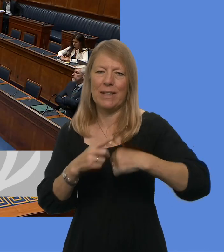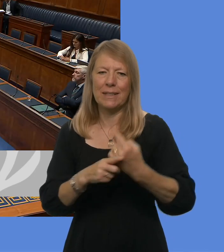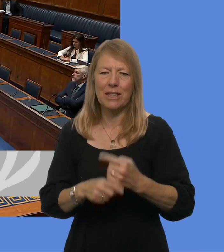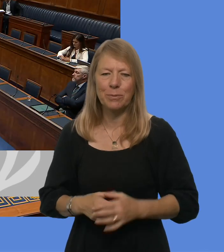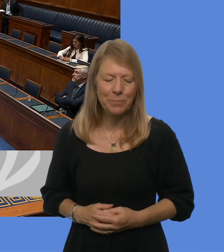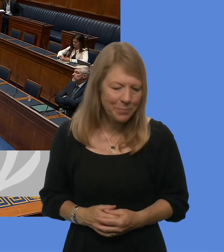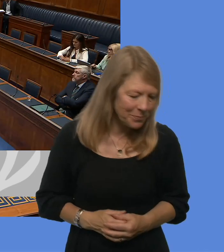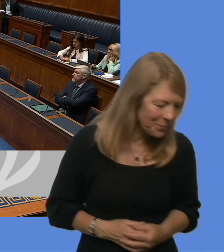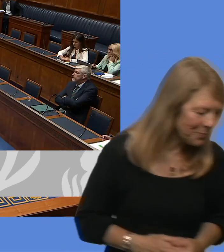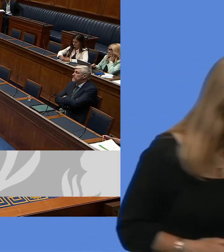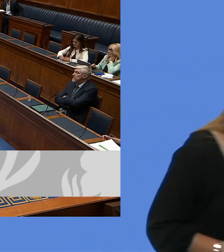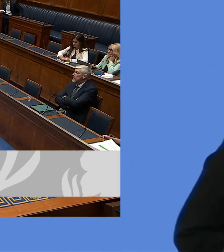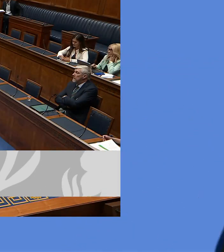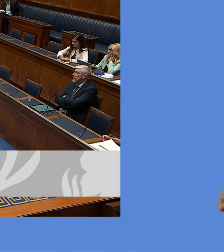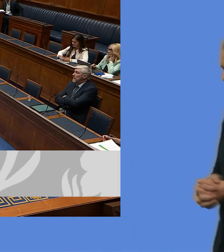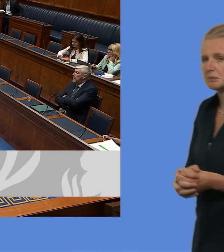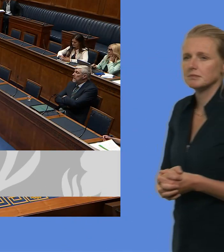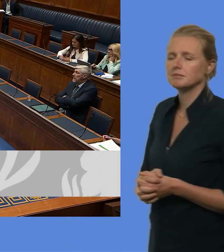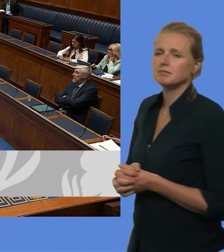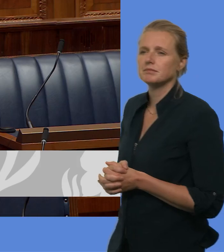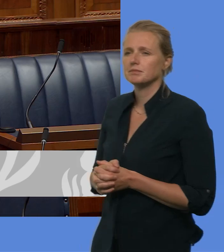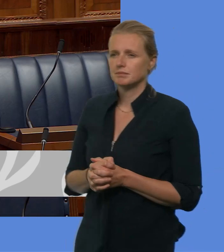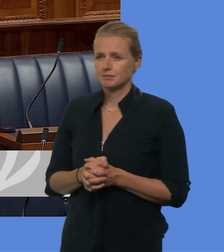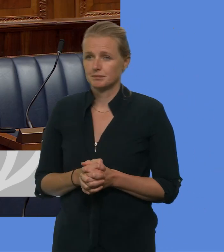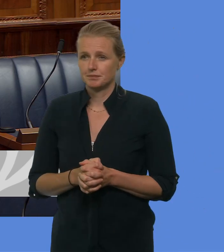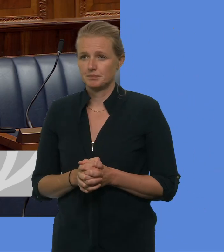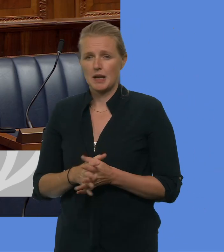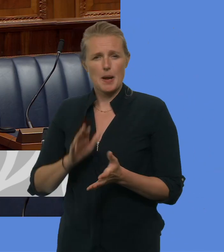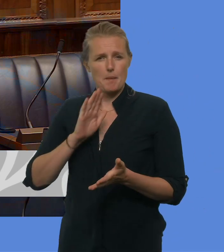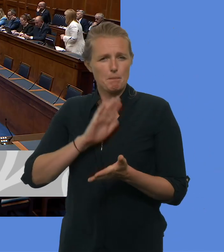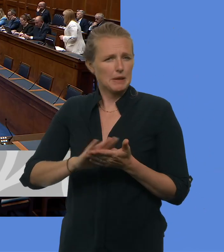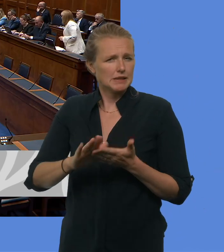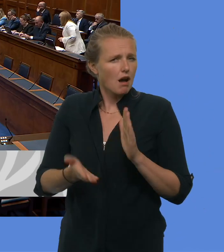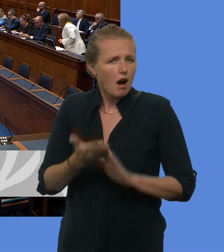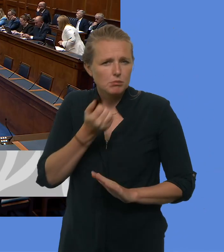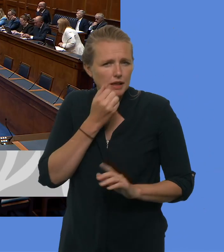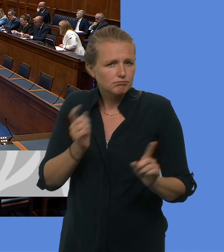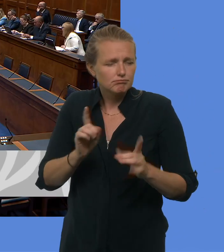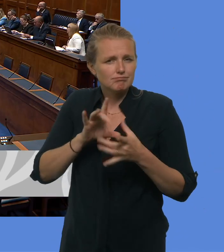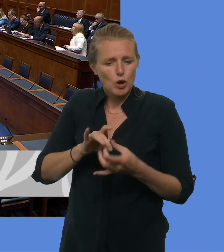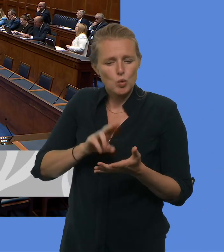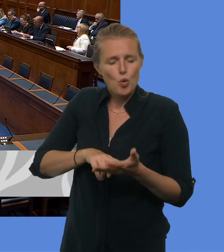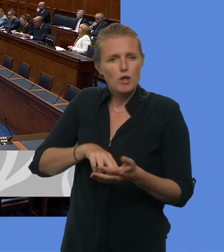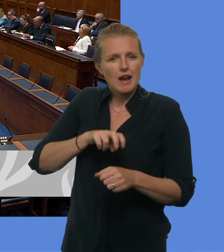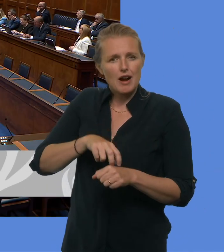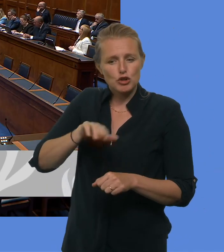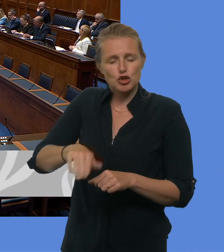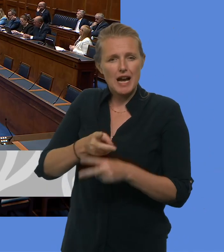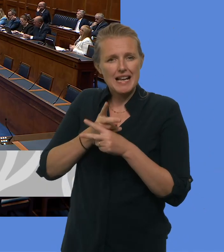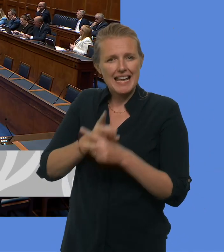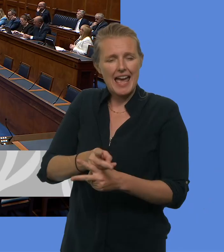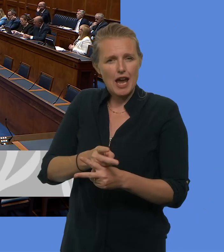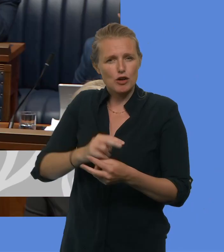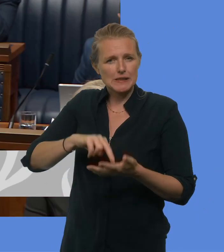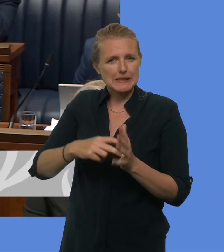Minister, if he could provide an update in relation to the Northern Ireland Childcare Scheme. Minister. Well, Mr. Speaker, the